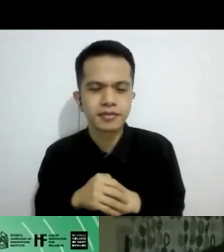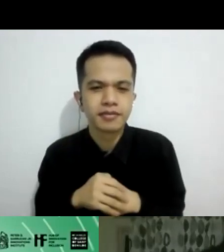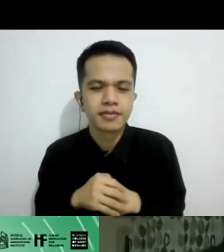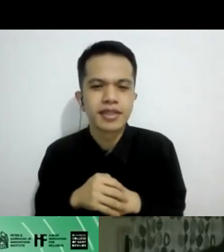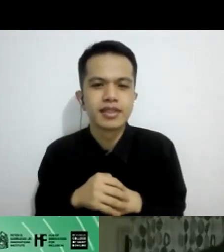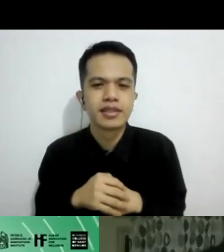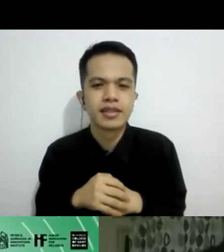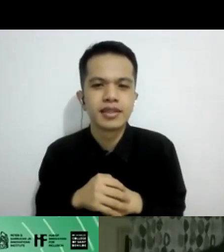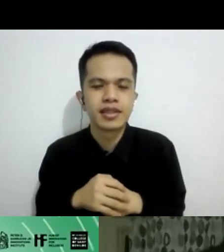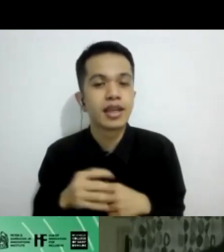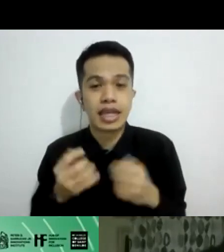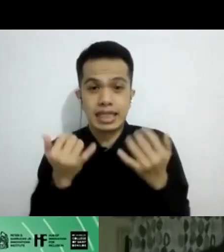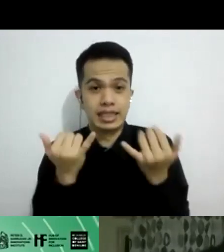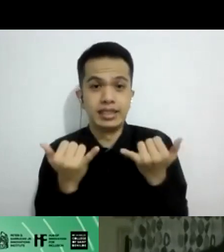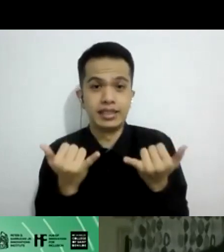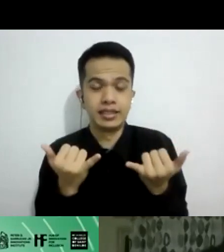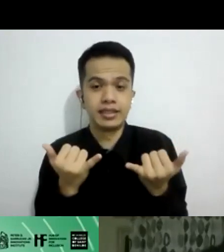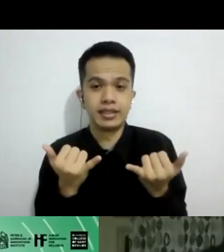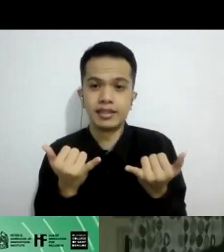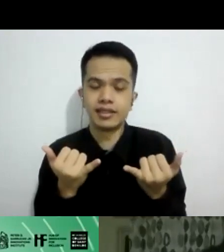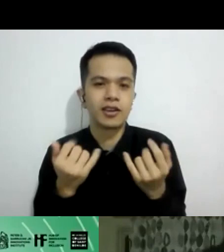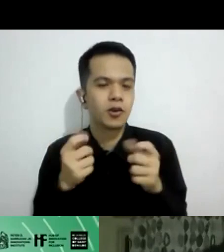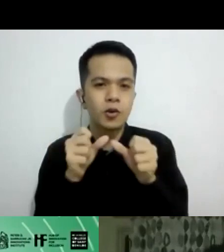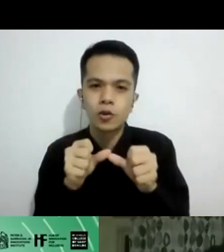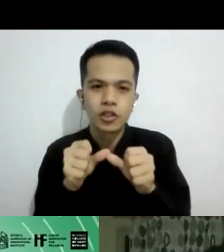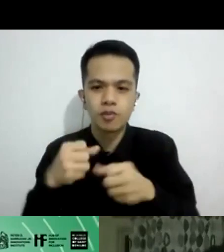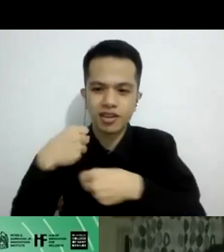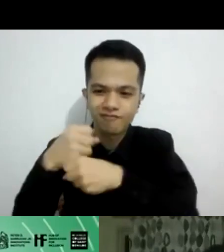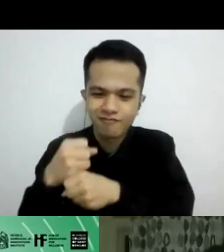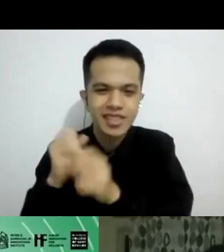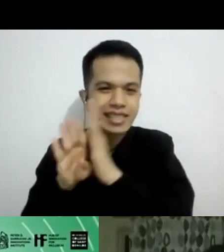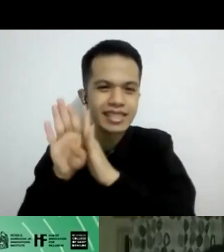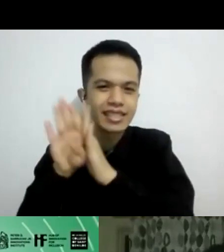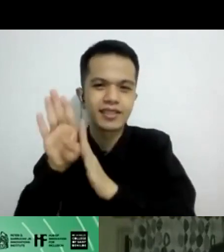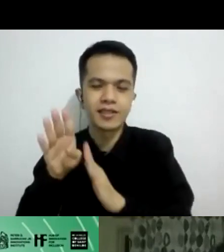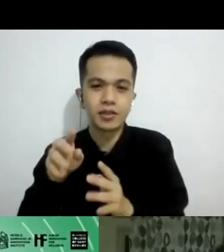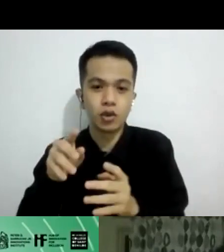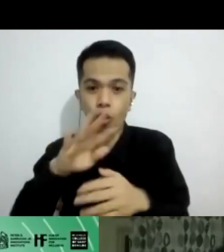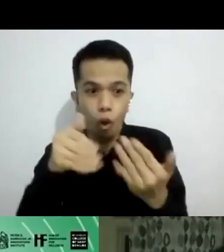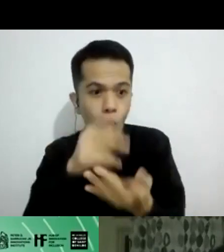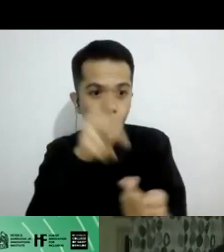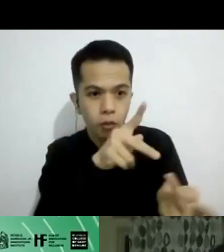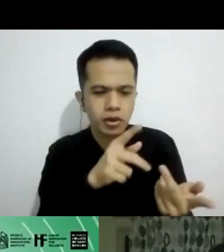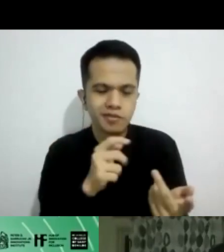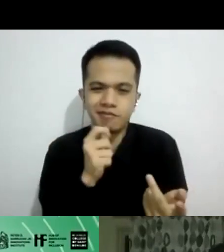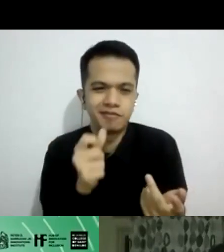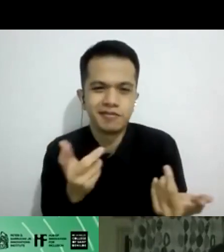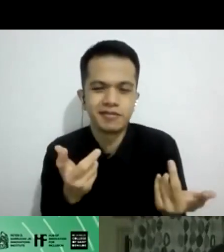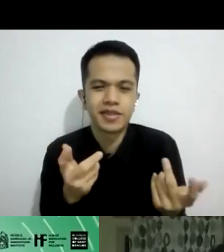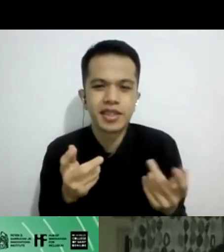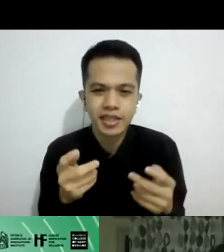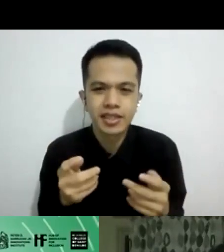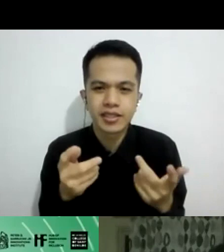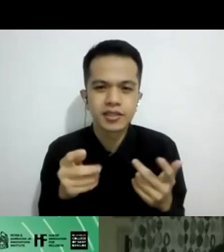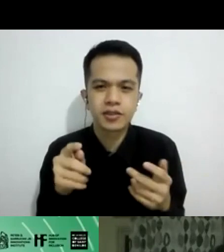and at the moment, it's still being developed. So no technology is perfect. You could choose to invest in technology heavy